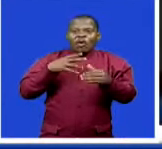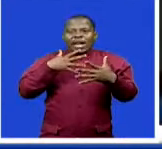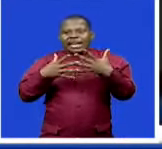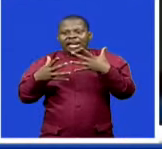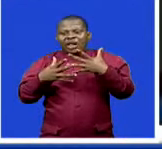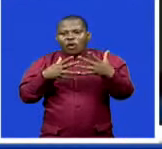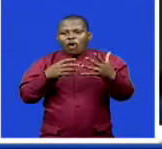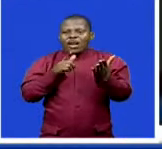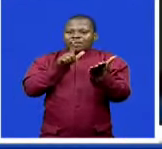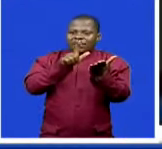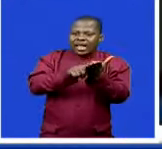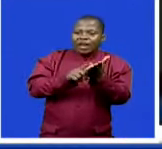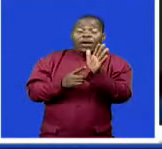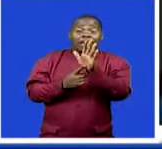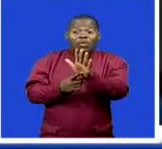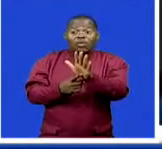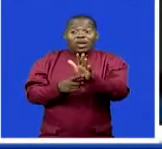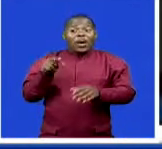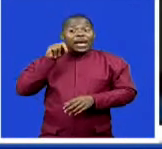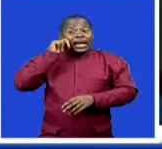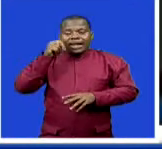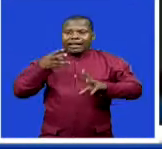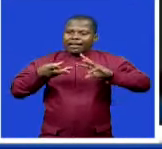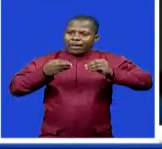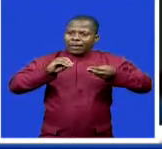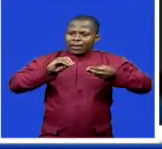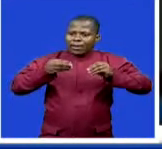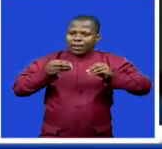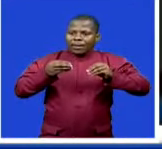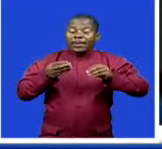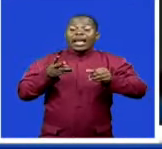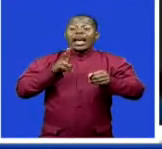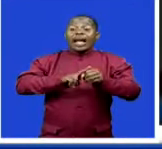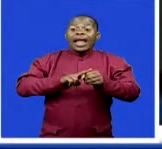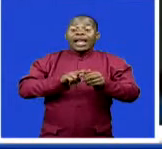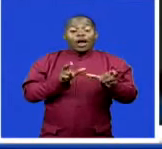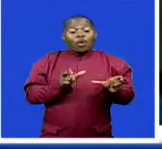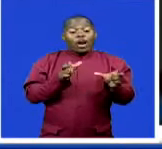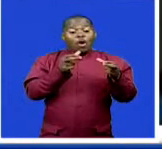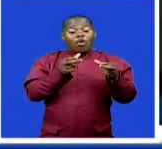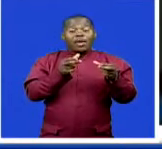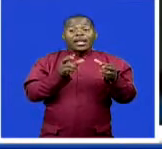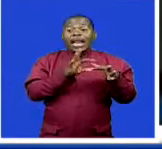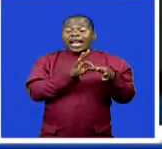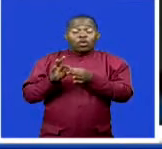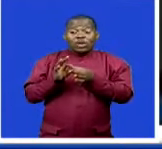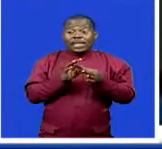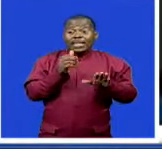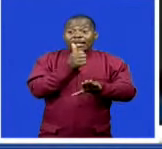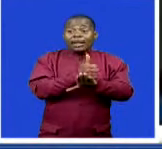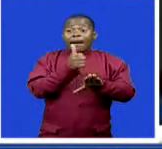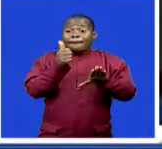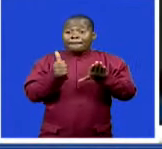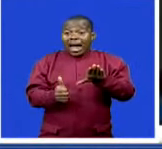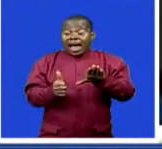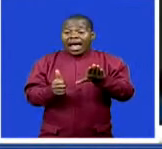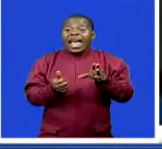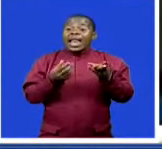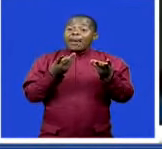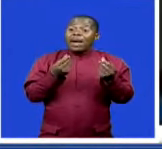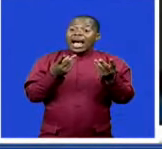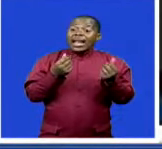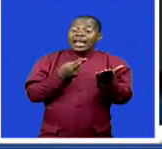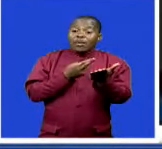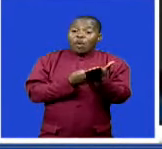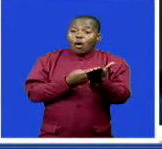Obanje ngibekise last kuleli bandla leliphumile ku ilasa. Bembe says the newly